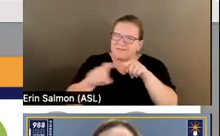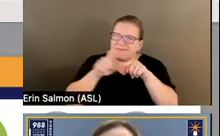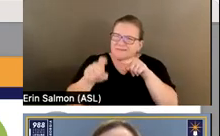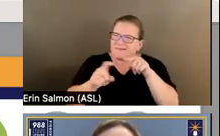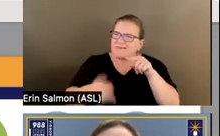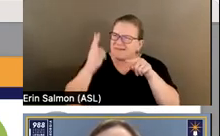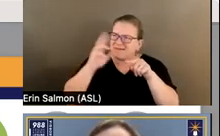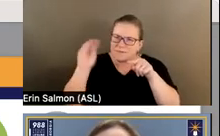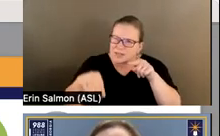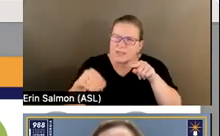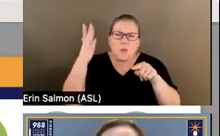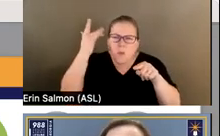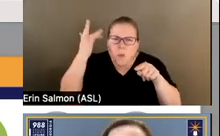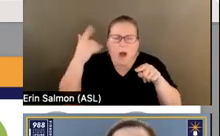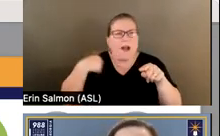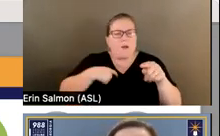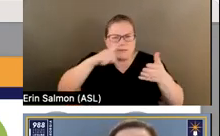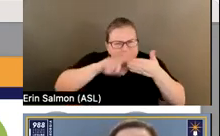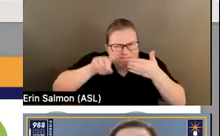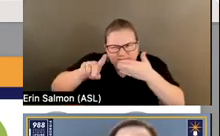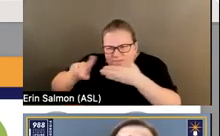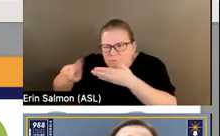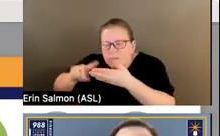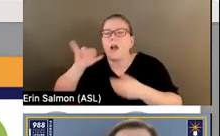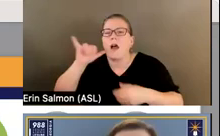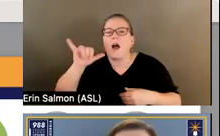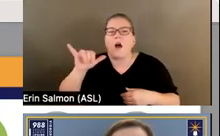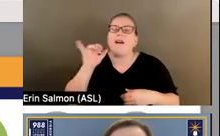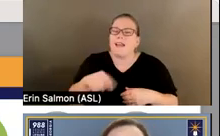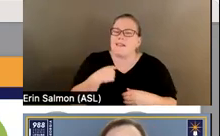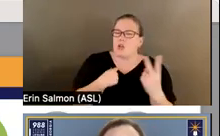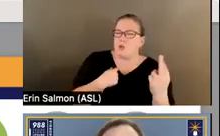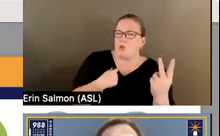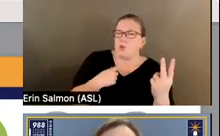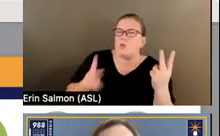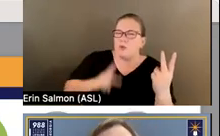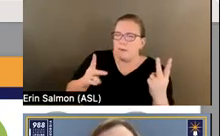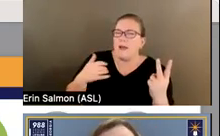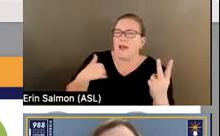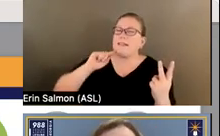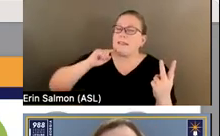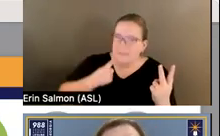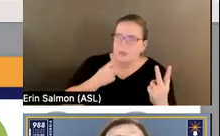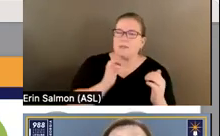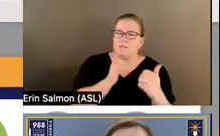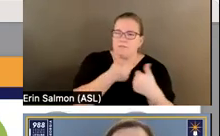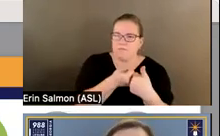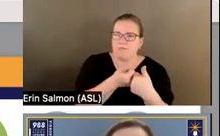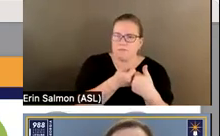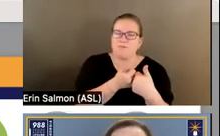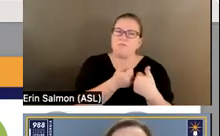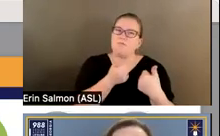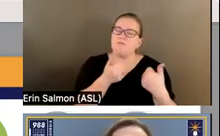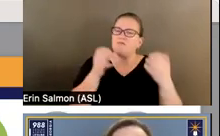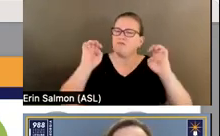do some digging, and we found that this is multiple episodes around a couple of individuals who are having some serious challenges towards the